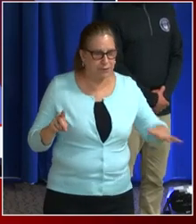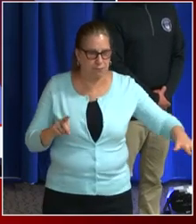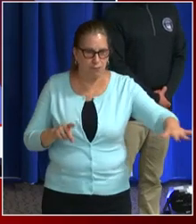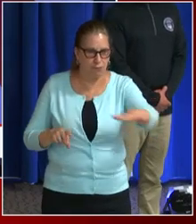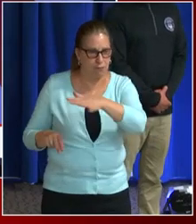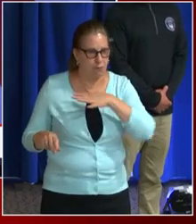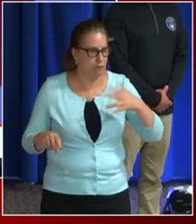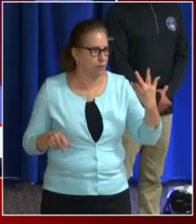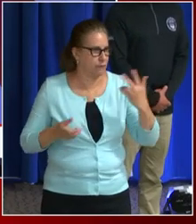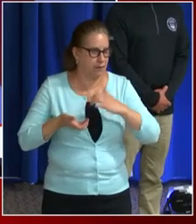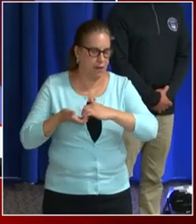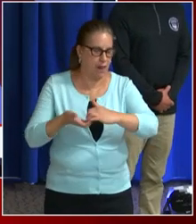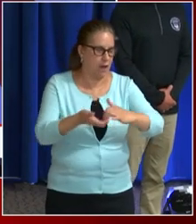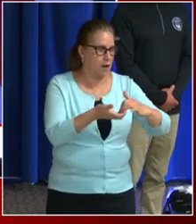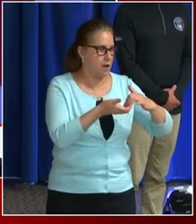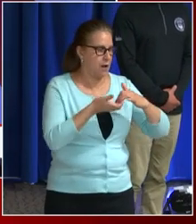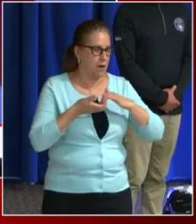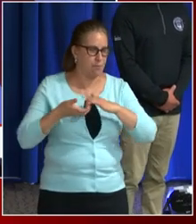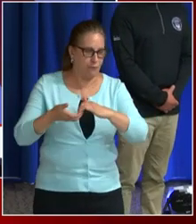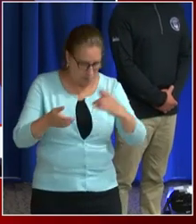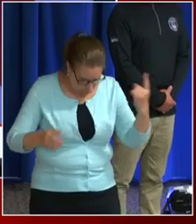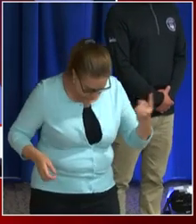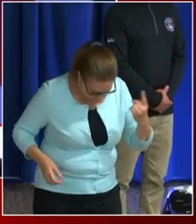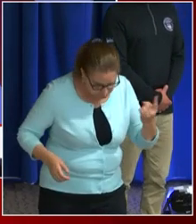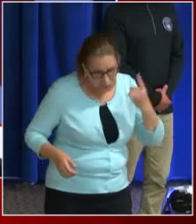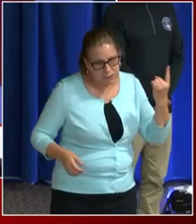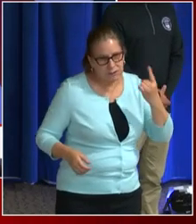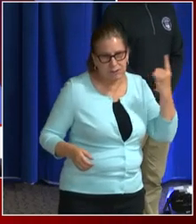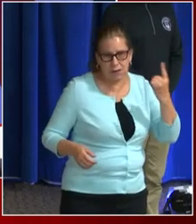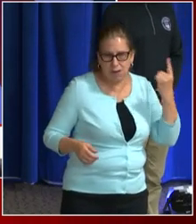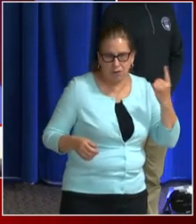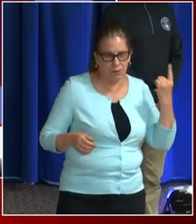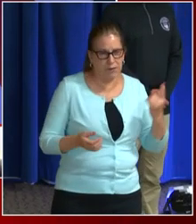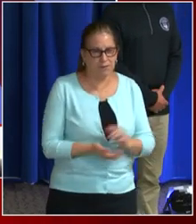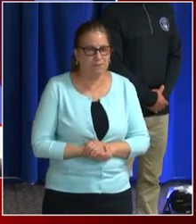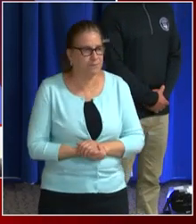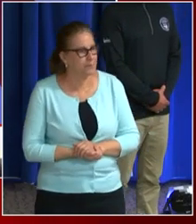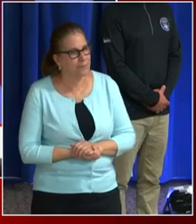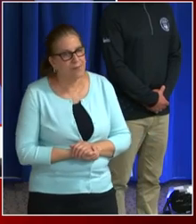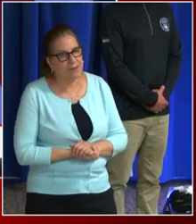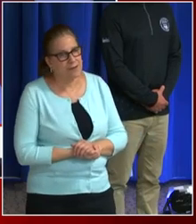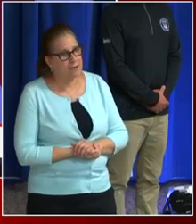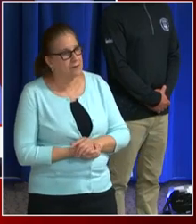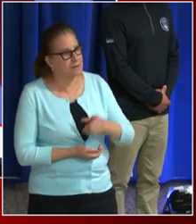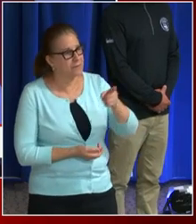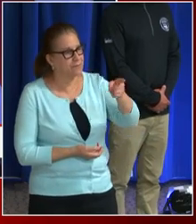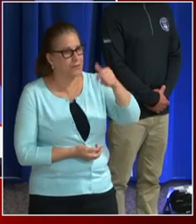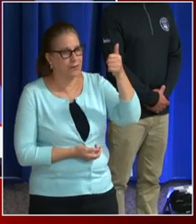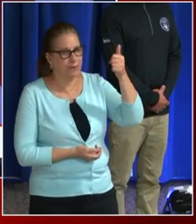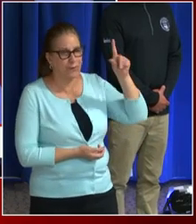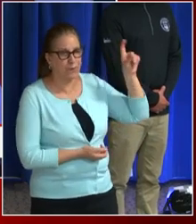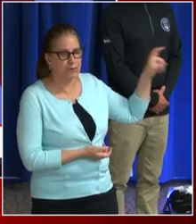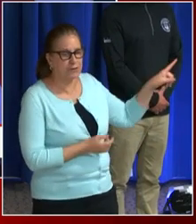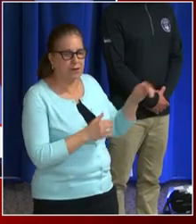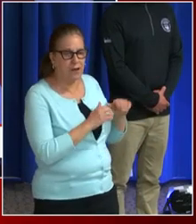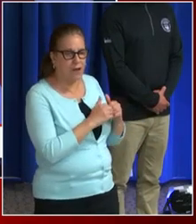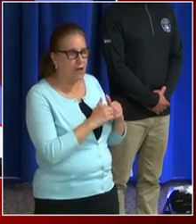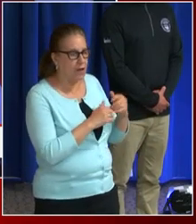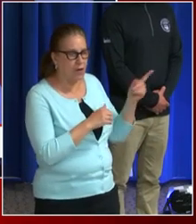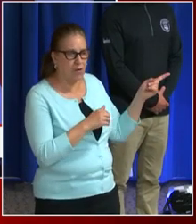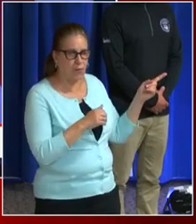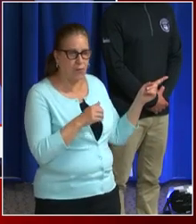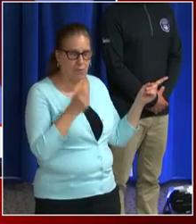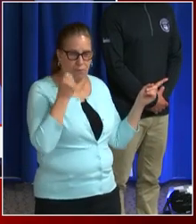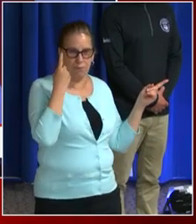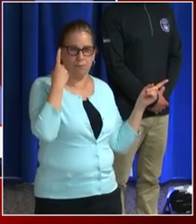beyond tweeting it shameful, how do you channel that? How do you get that back to those who may have been involved